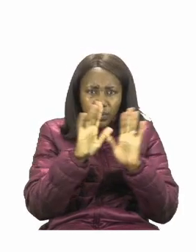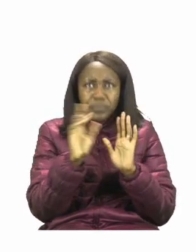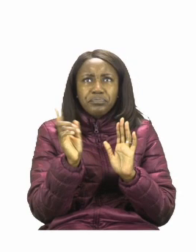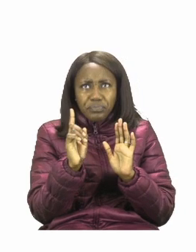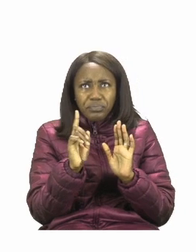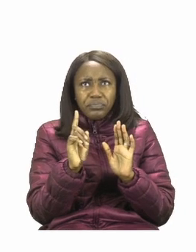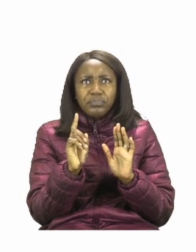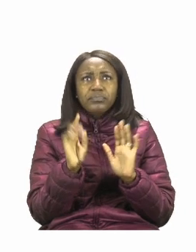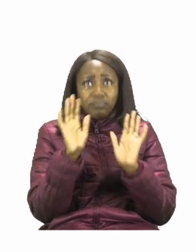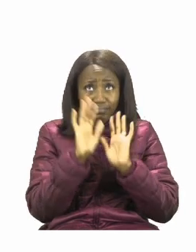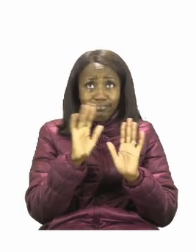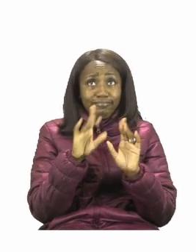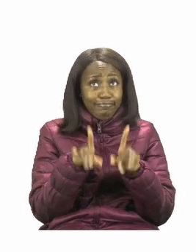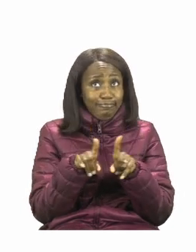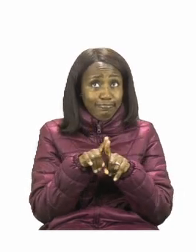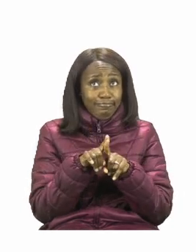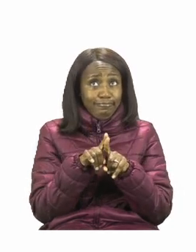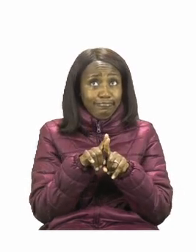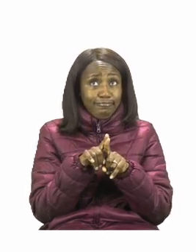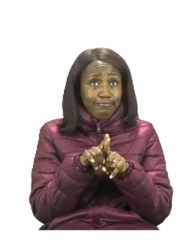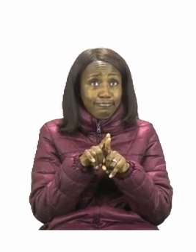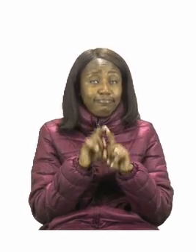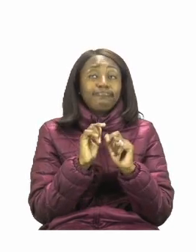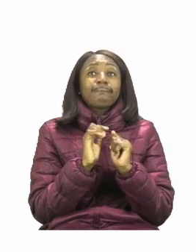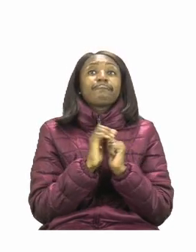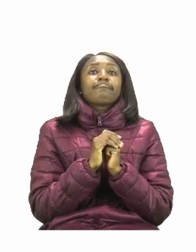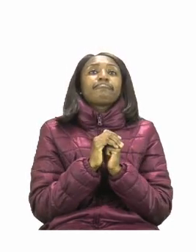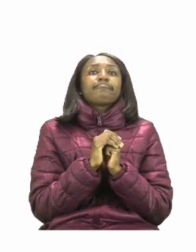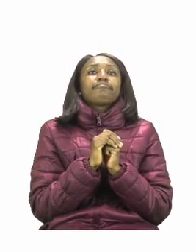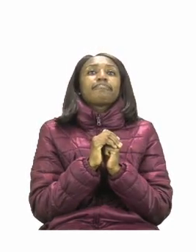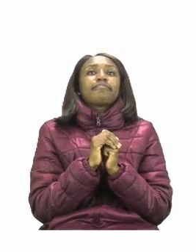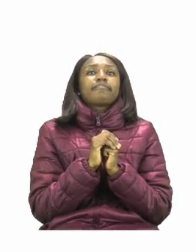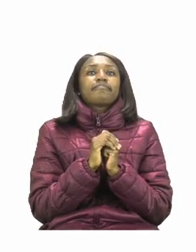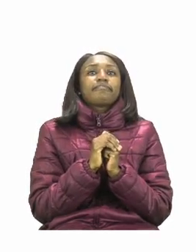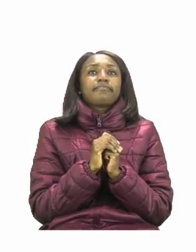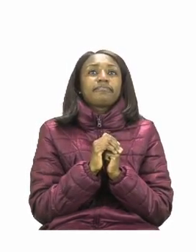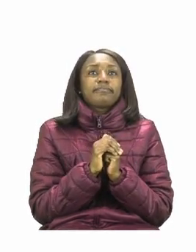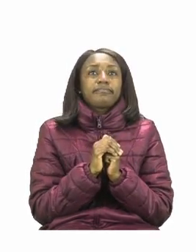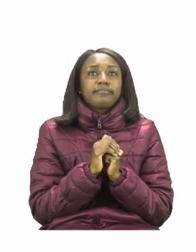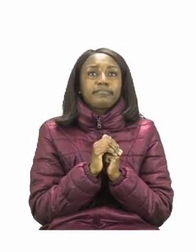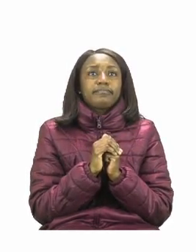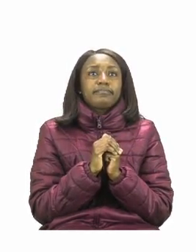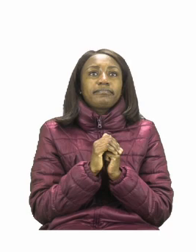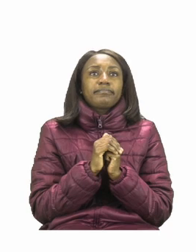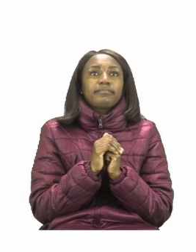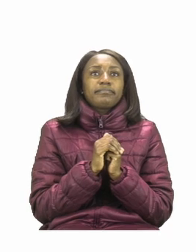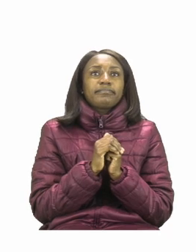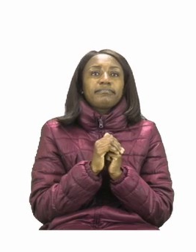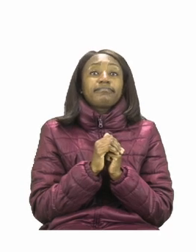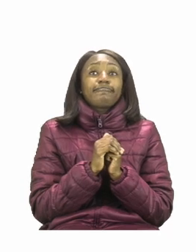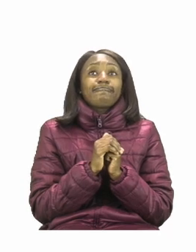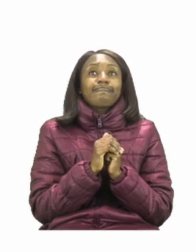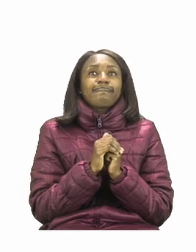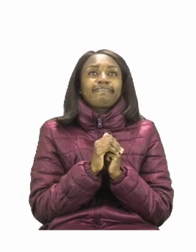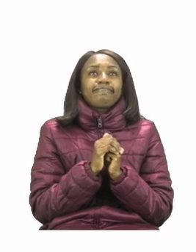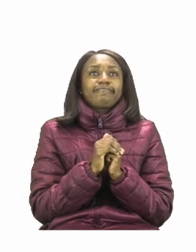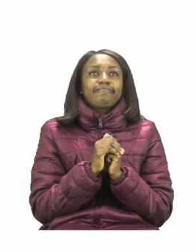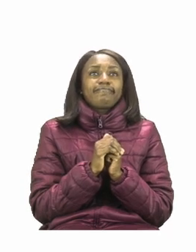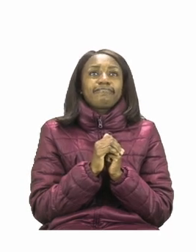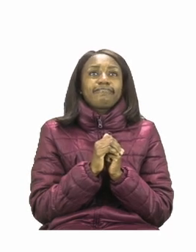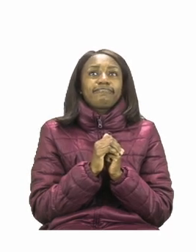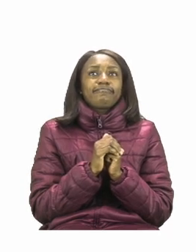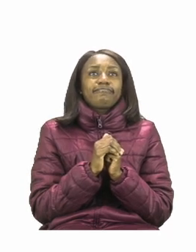color that block, the color shown next to the word. Okay,